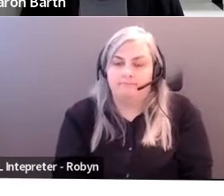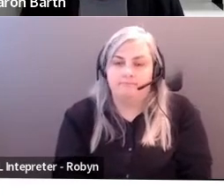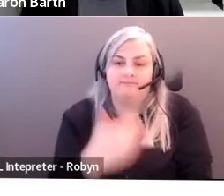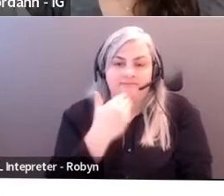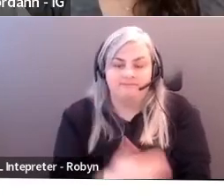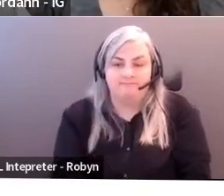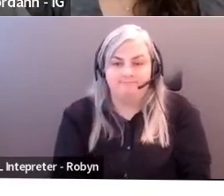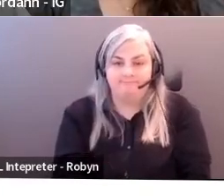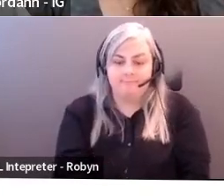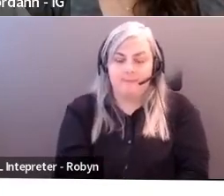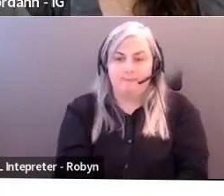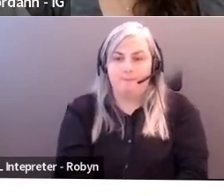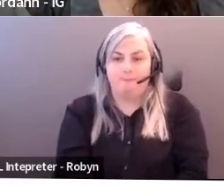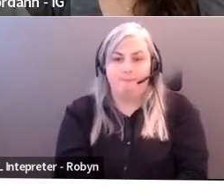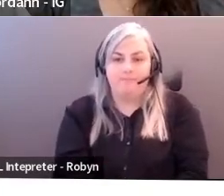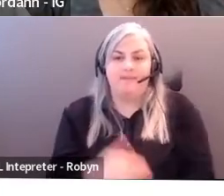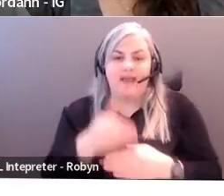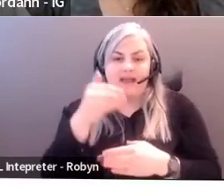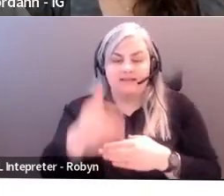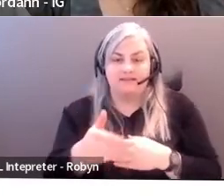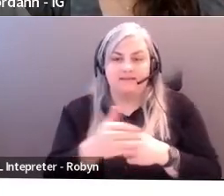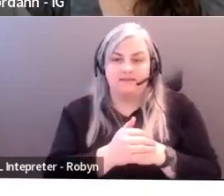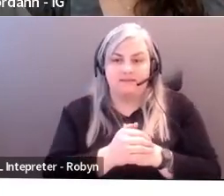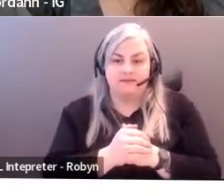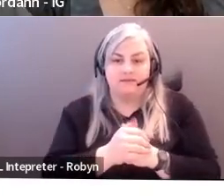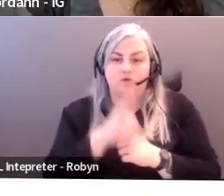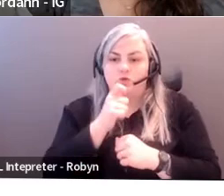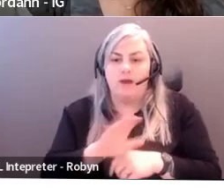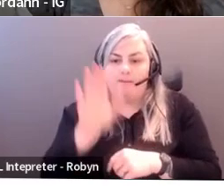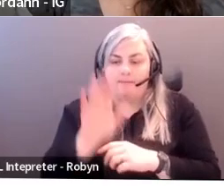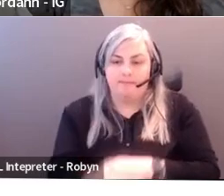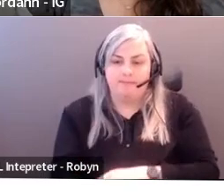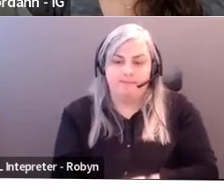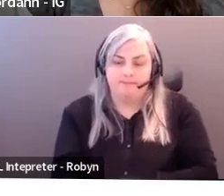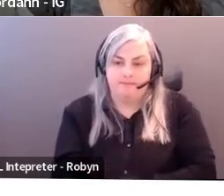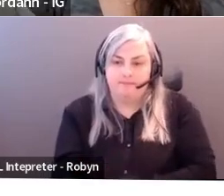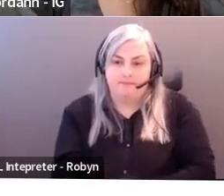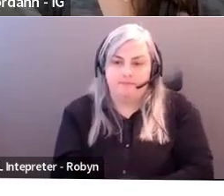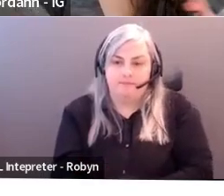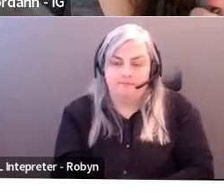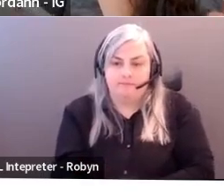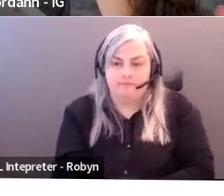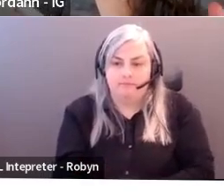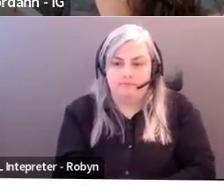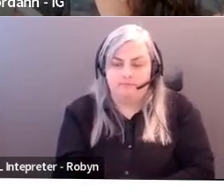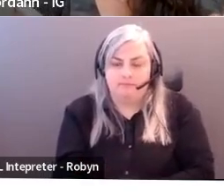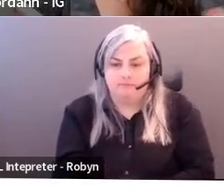Great, thanks, Aaron. I think we'll go to somebody who has their hand up. If you want to come off